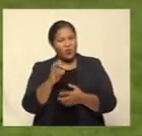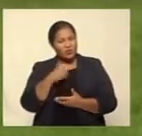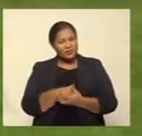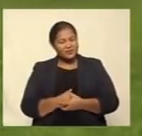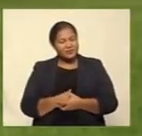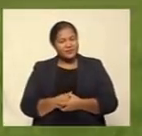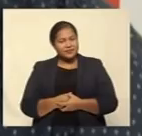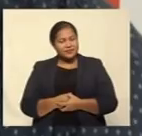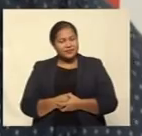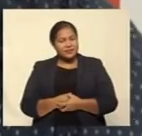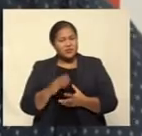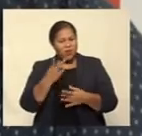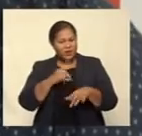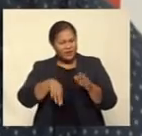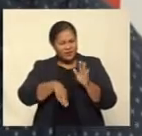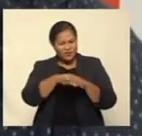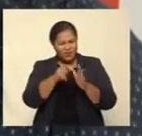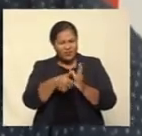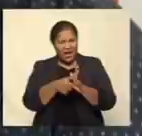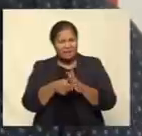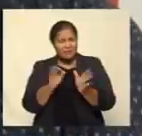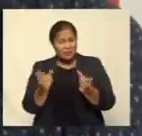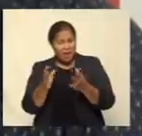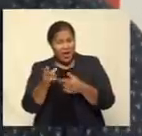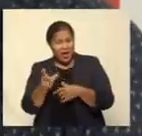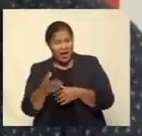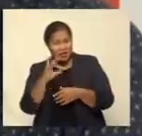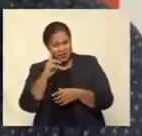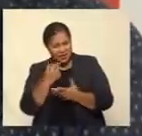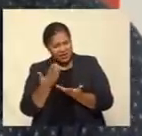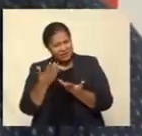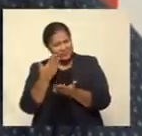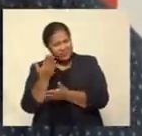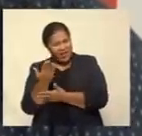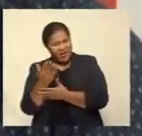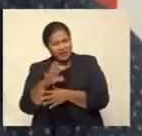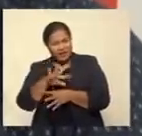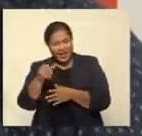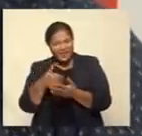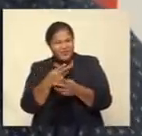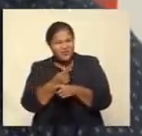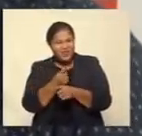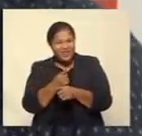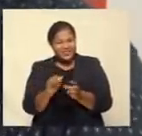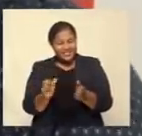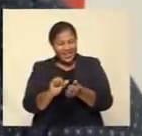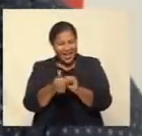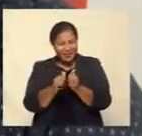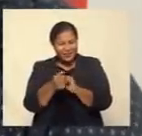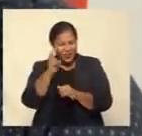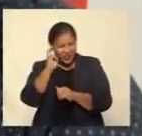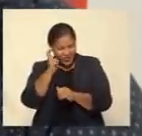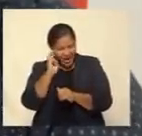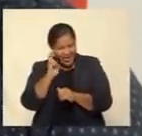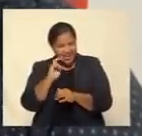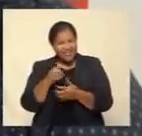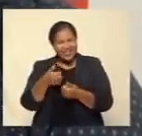are full-time players and they rely on their weekly games and weekly match allowances and training allowances.